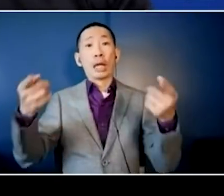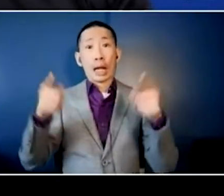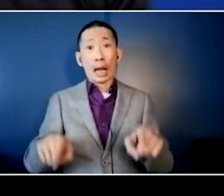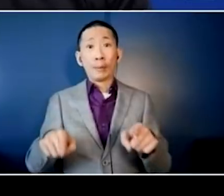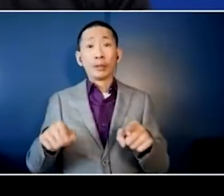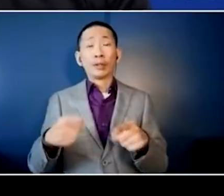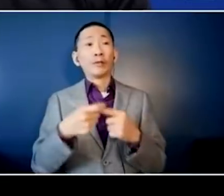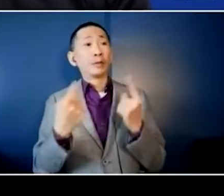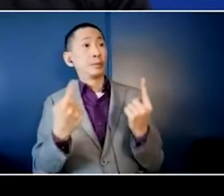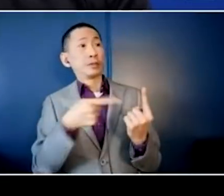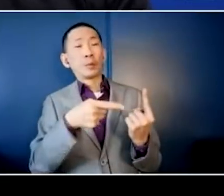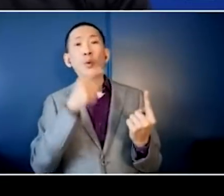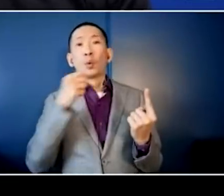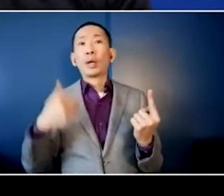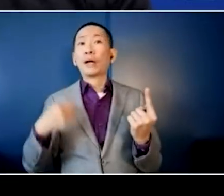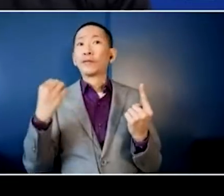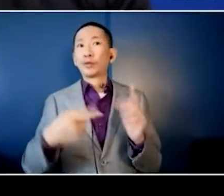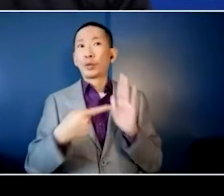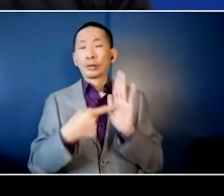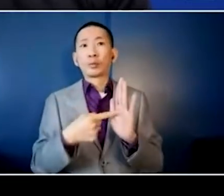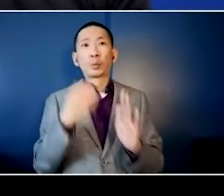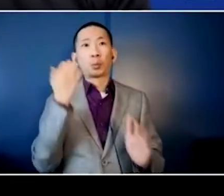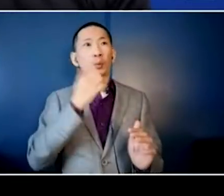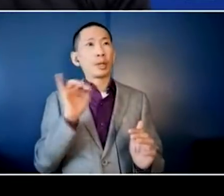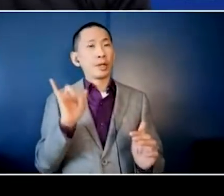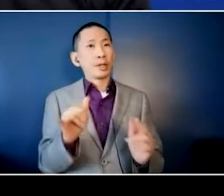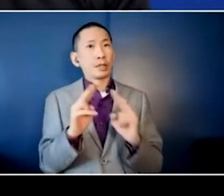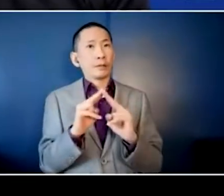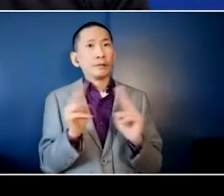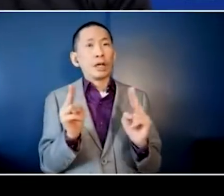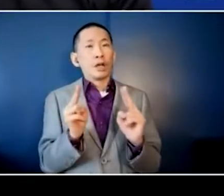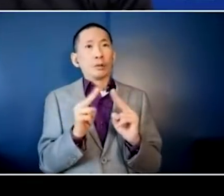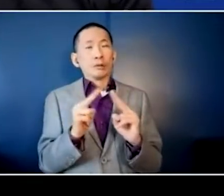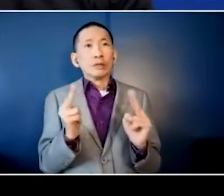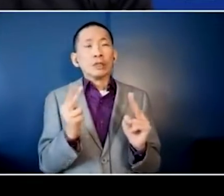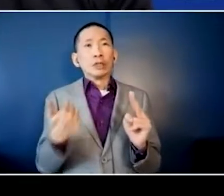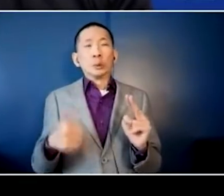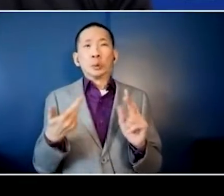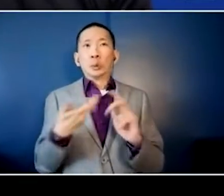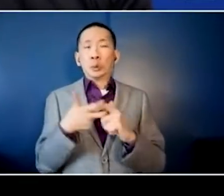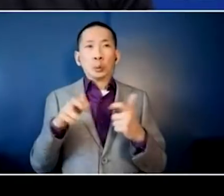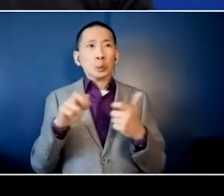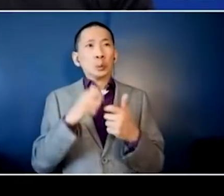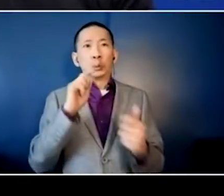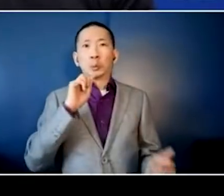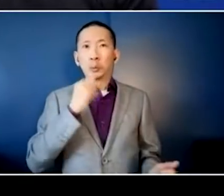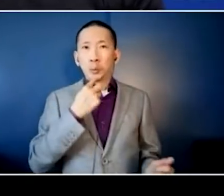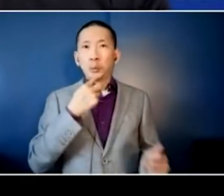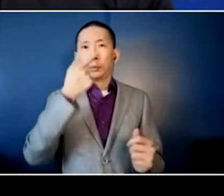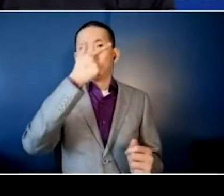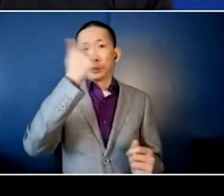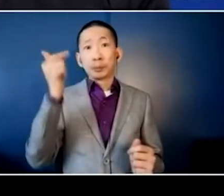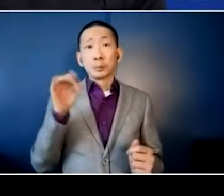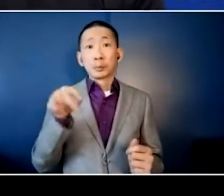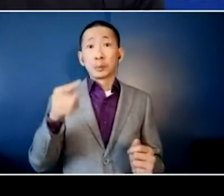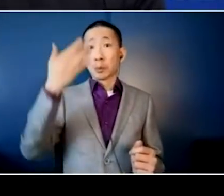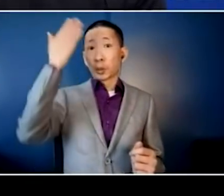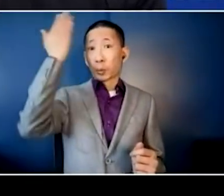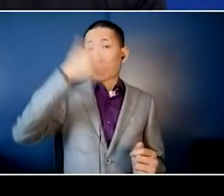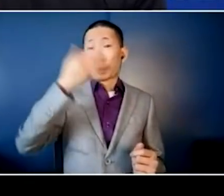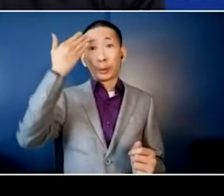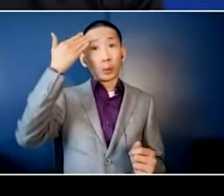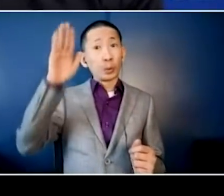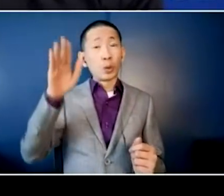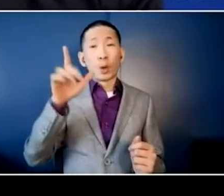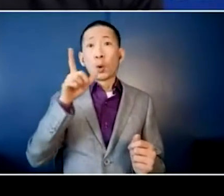who has no symptoms. That is very, very problematic, because if you don't know who's infected,